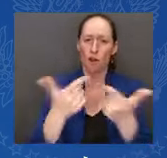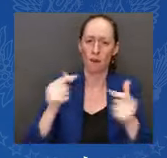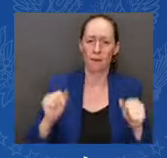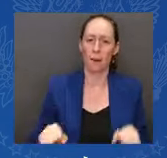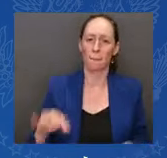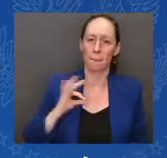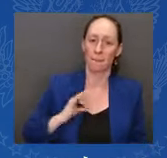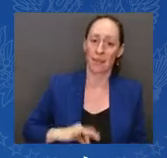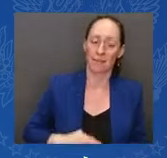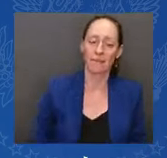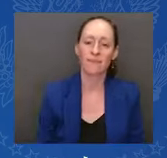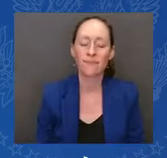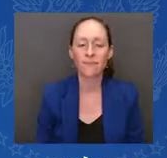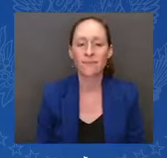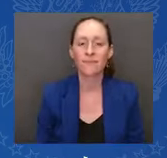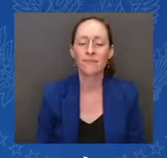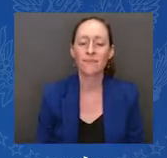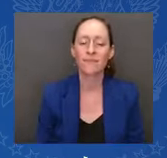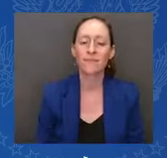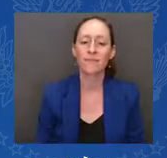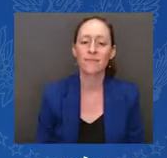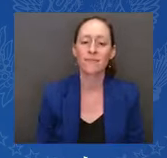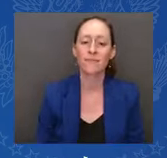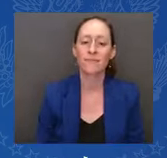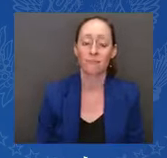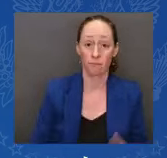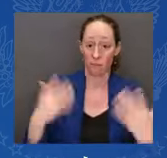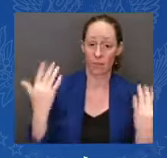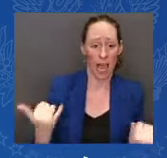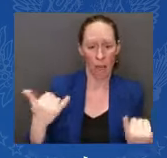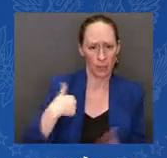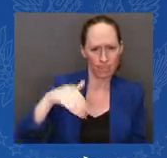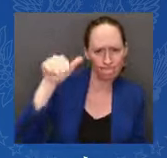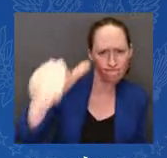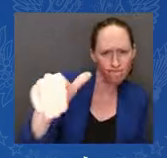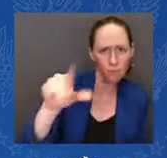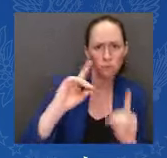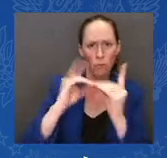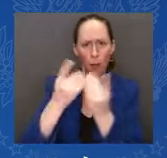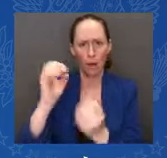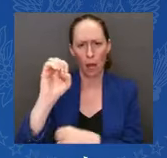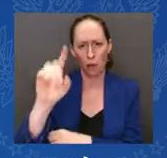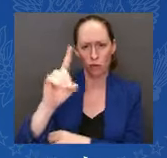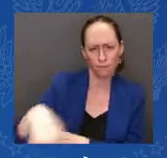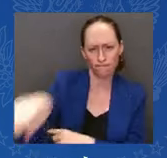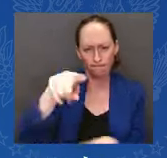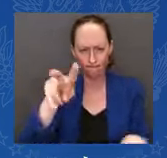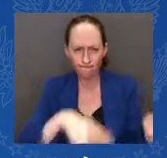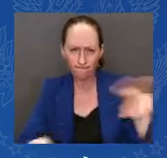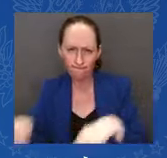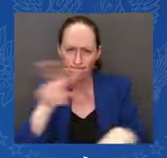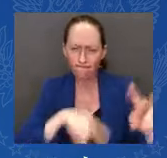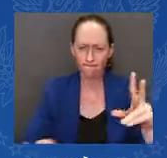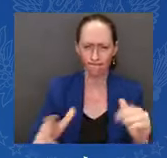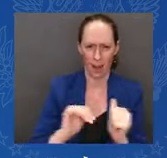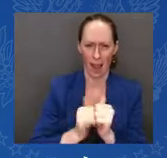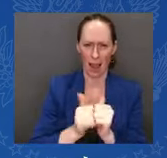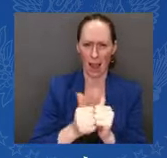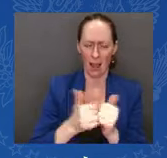more inclusive and diverse student bodies and what practices hold that back. Practices like legacy admissions and other